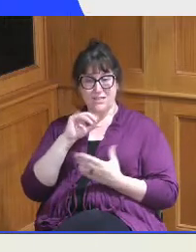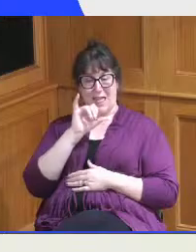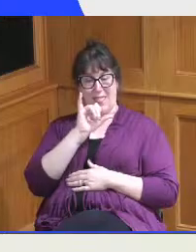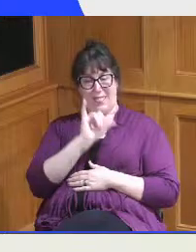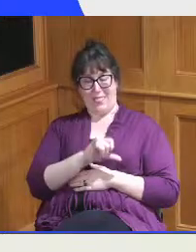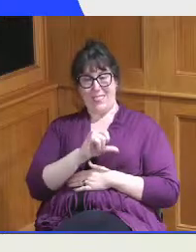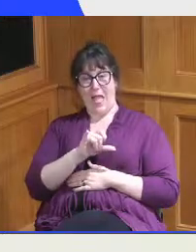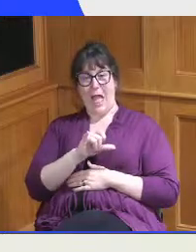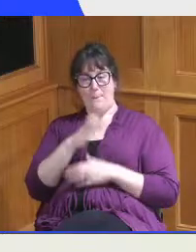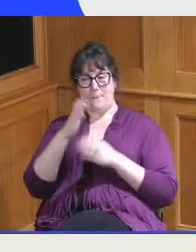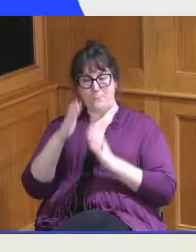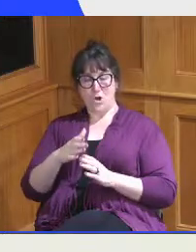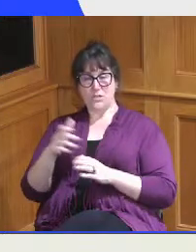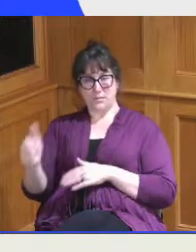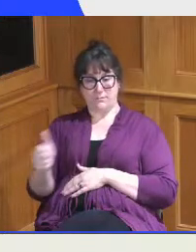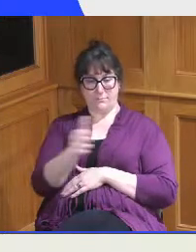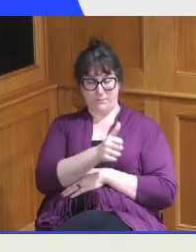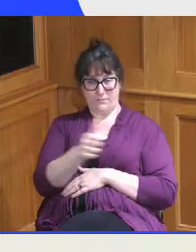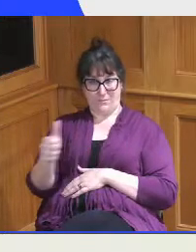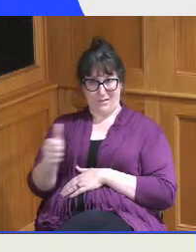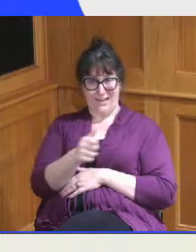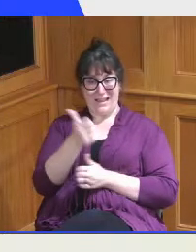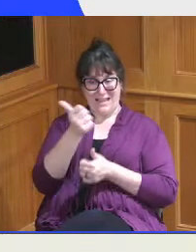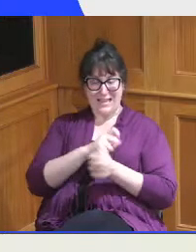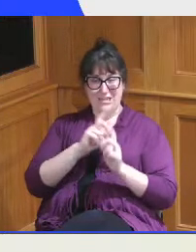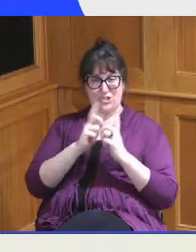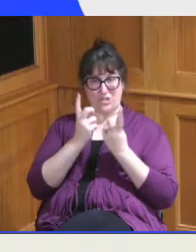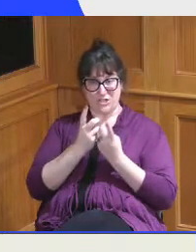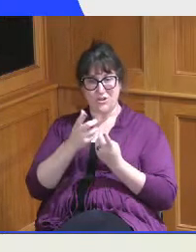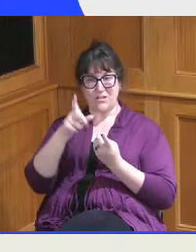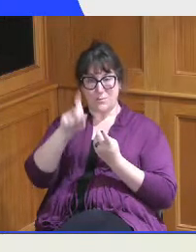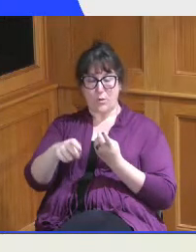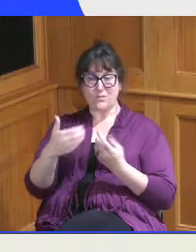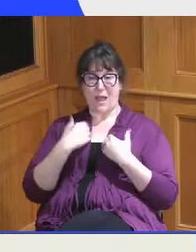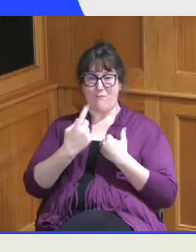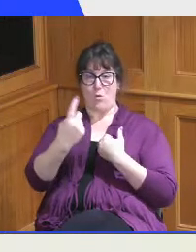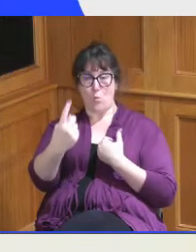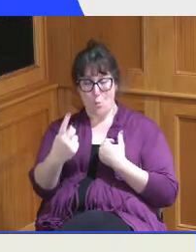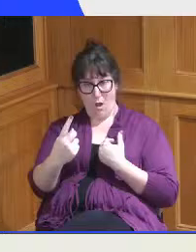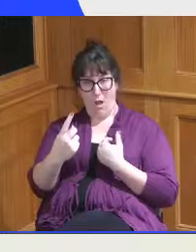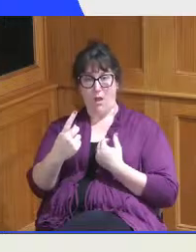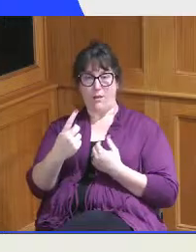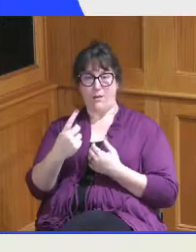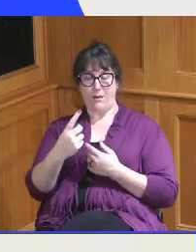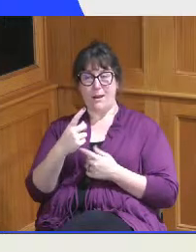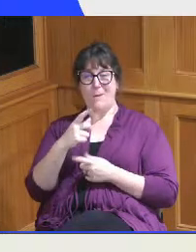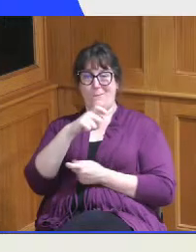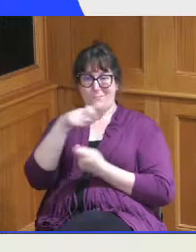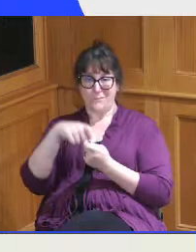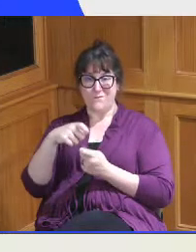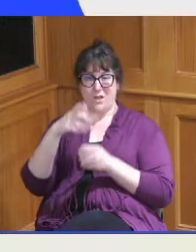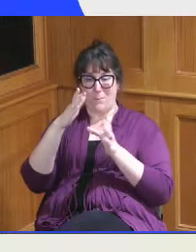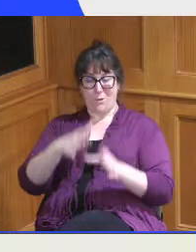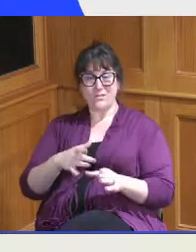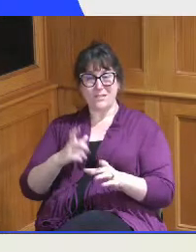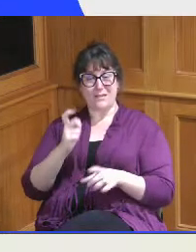every district is supposed to have a foster care liaison that's one knowledgeable and supportive person that's specifically dedicated to foster